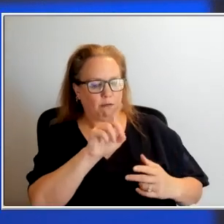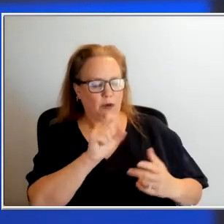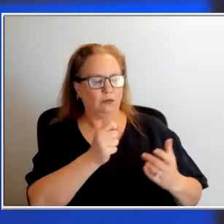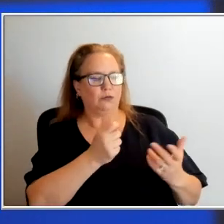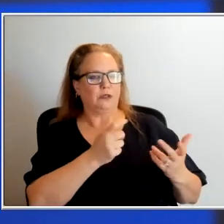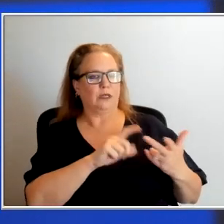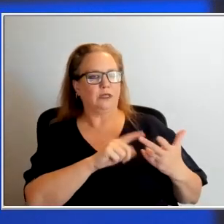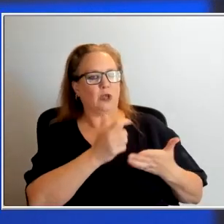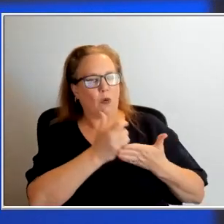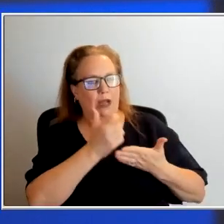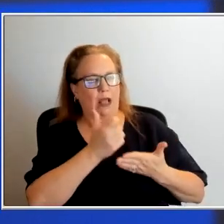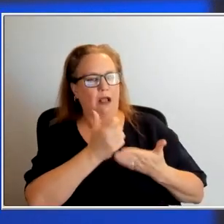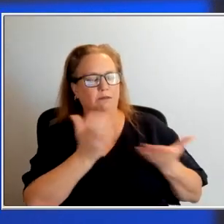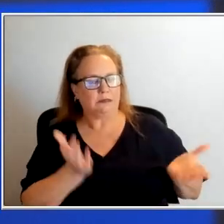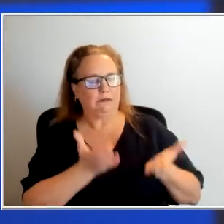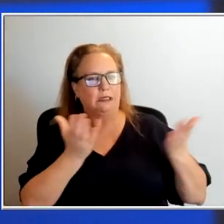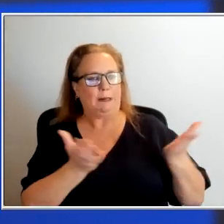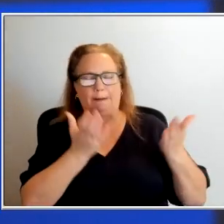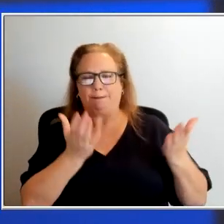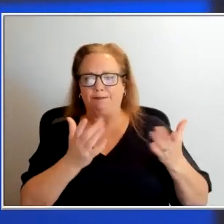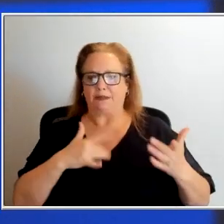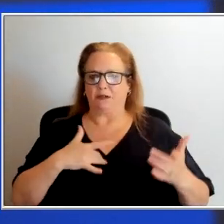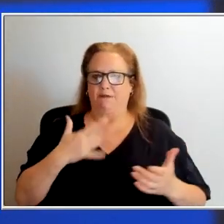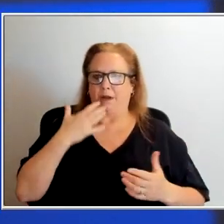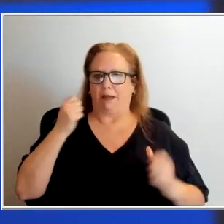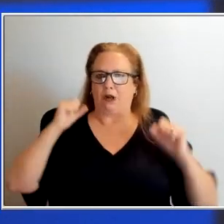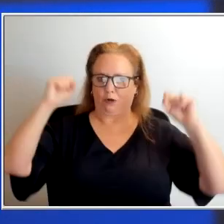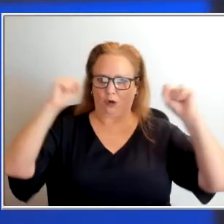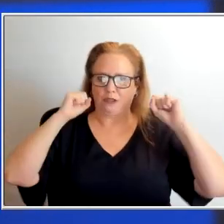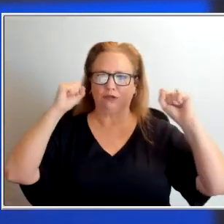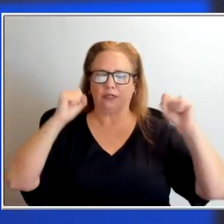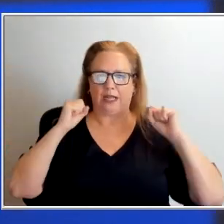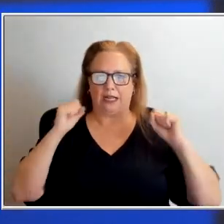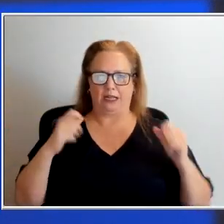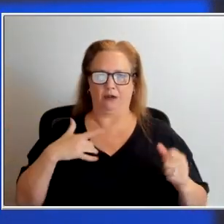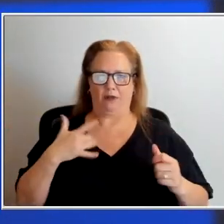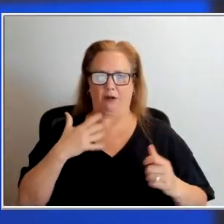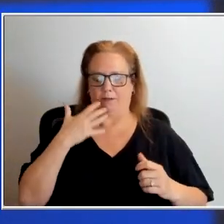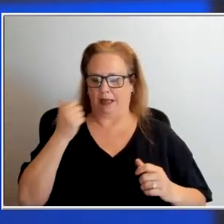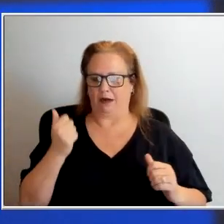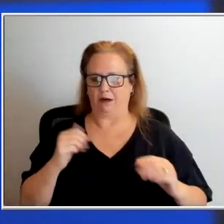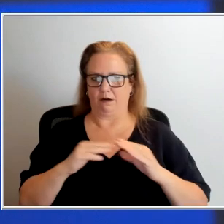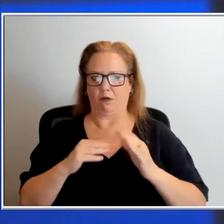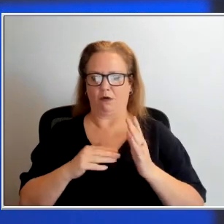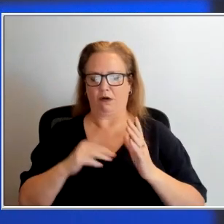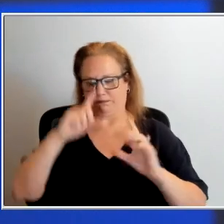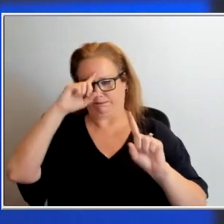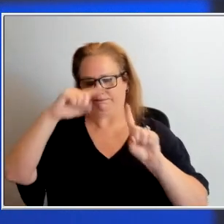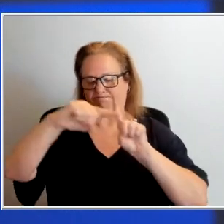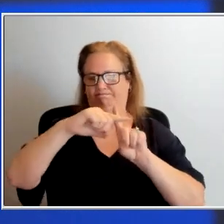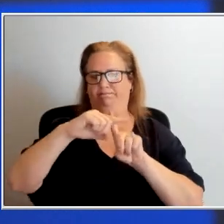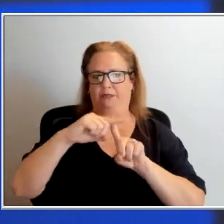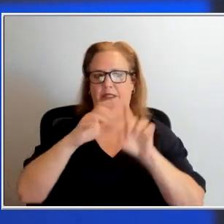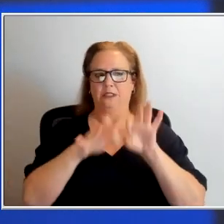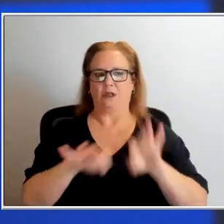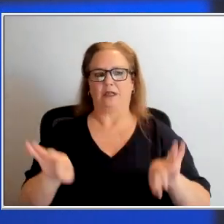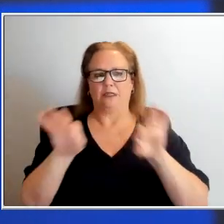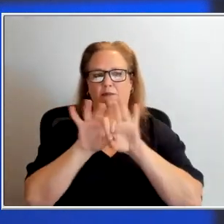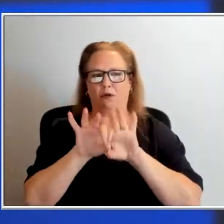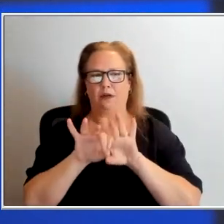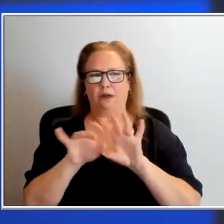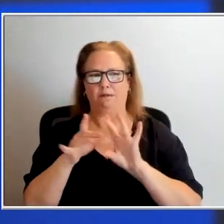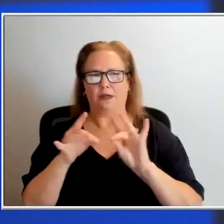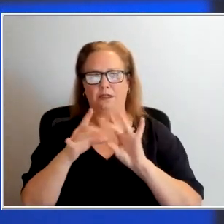them to feel better during treatment and feel better, more optimistic. So I think that's an important message. And I want to be